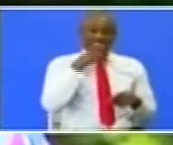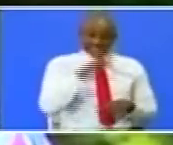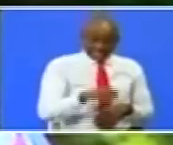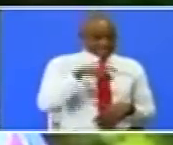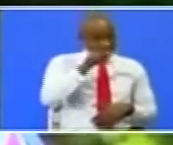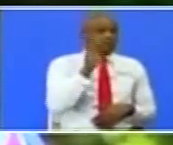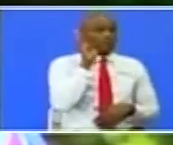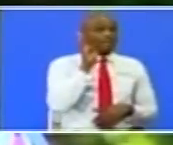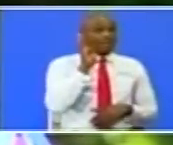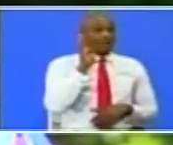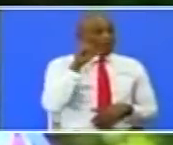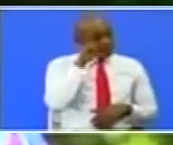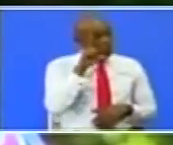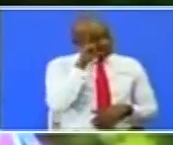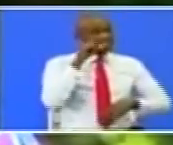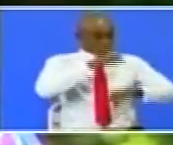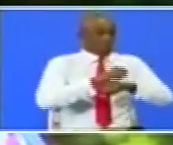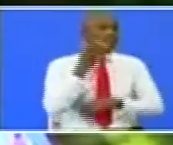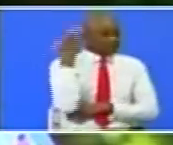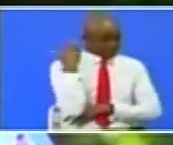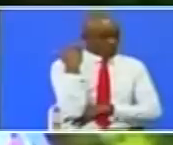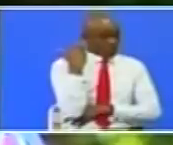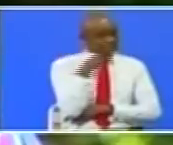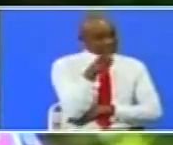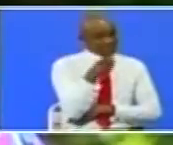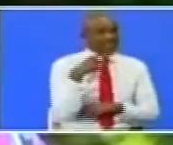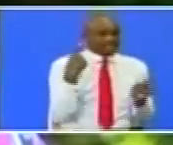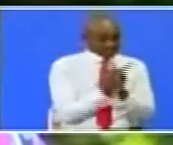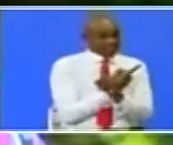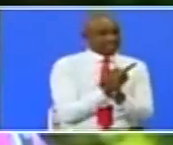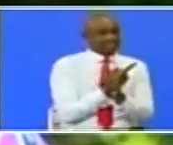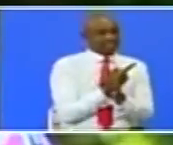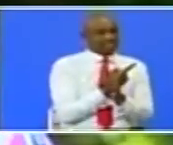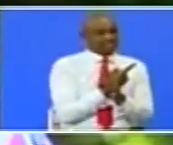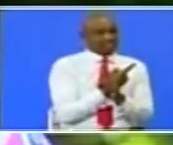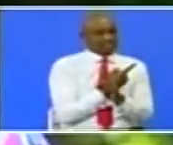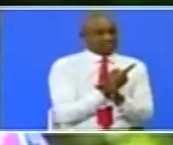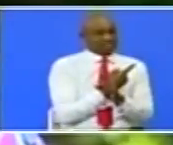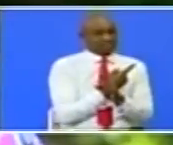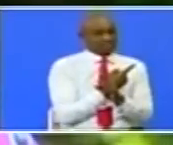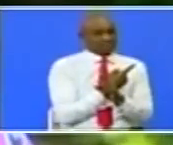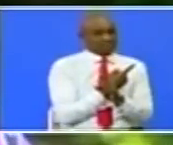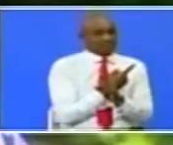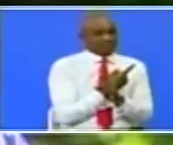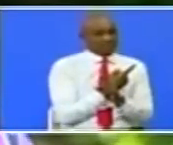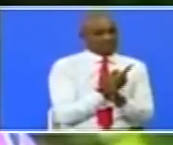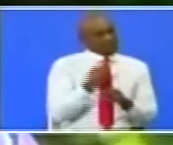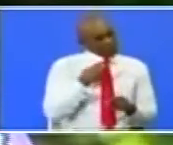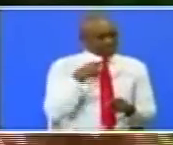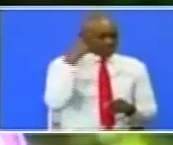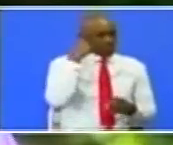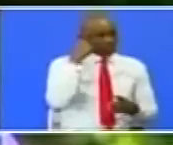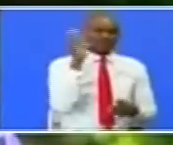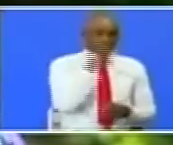was in boarding school, still at where he was before in Nyawaya Academy. And then we opted that he